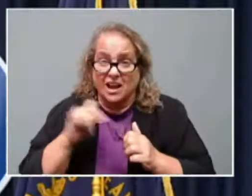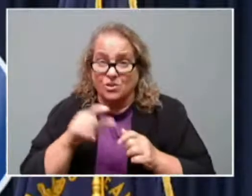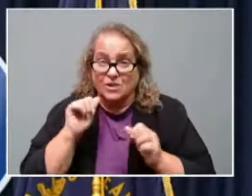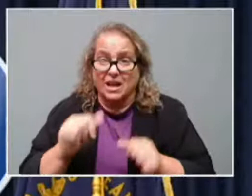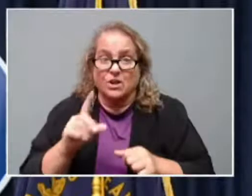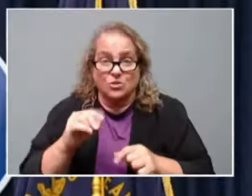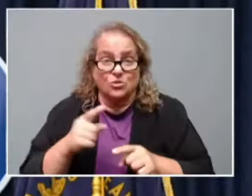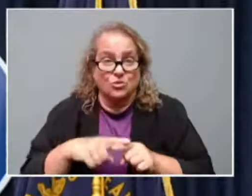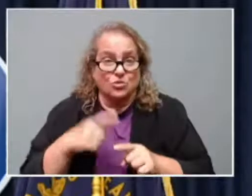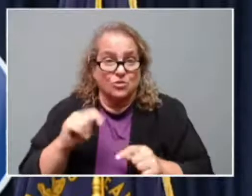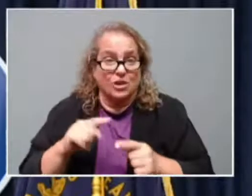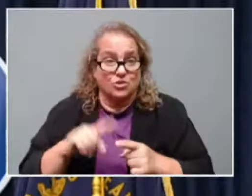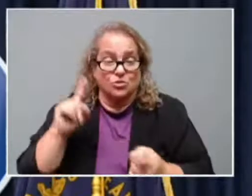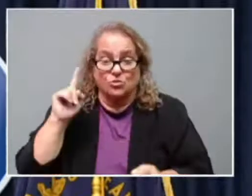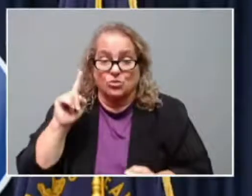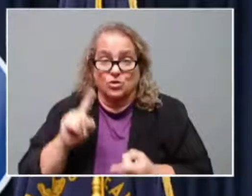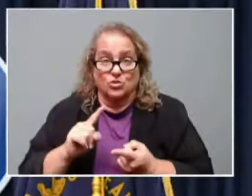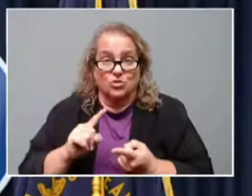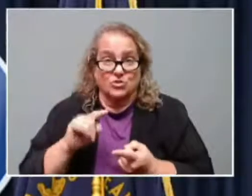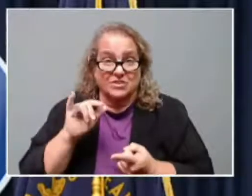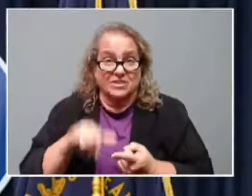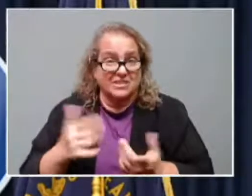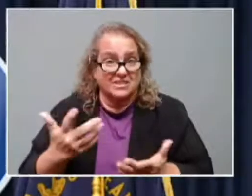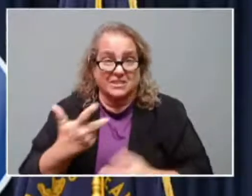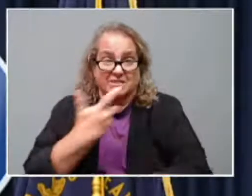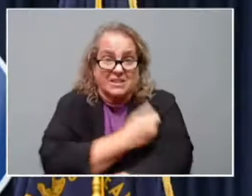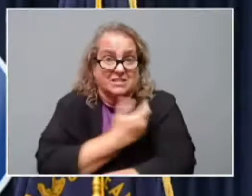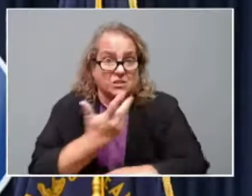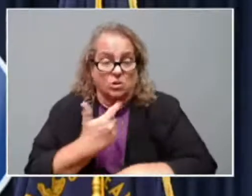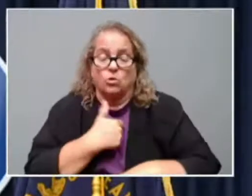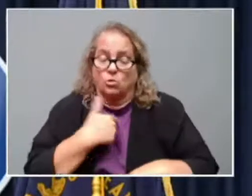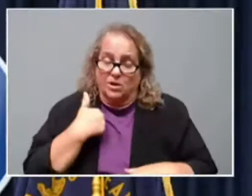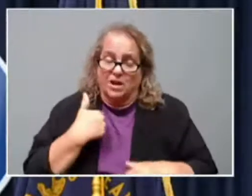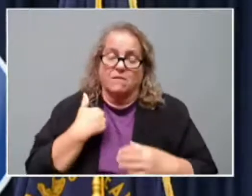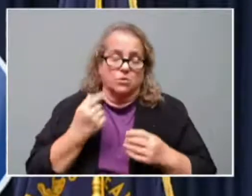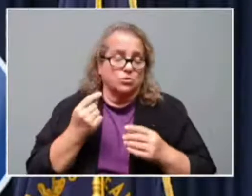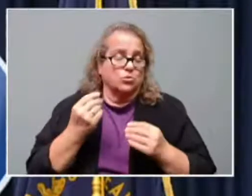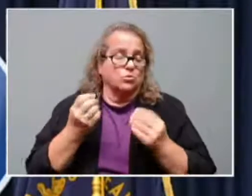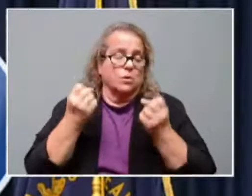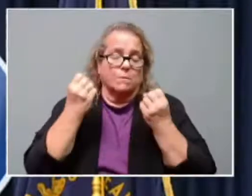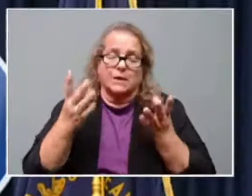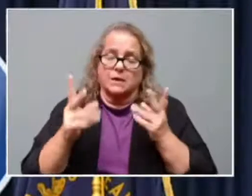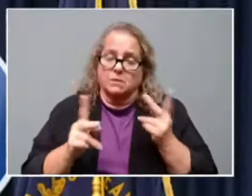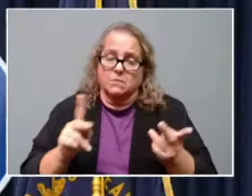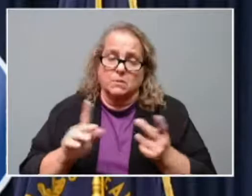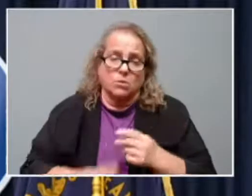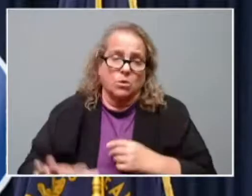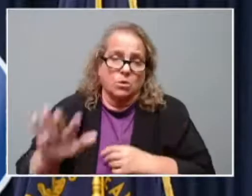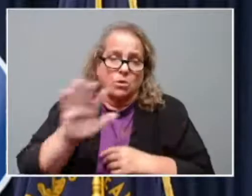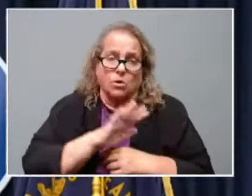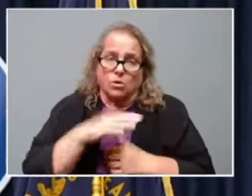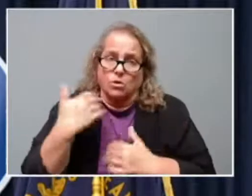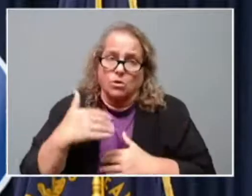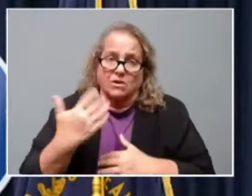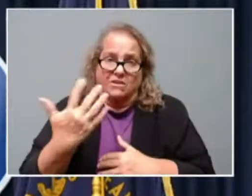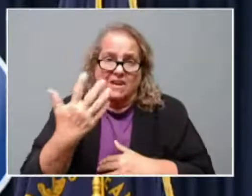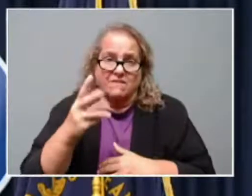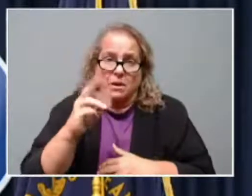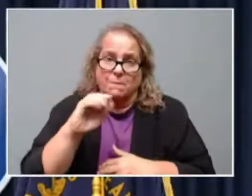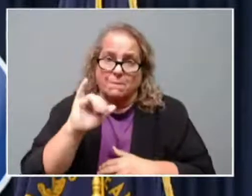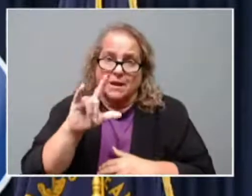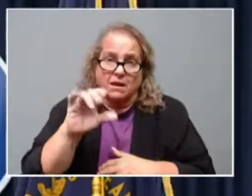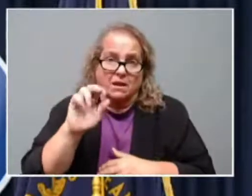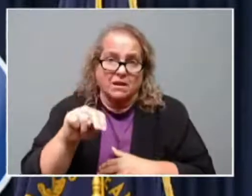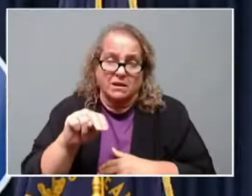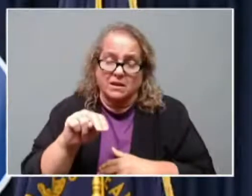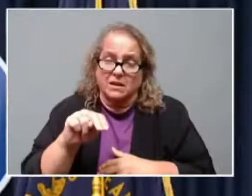Well, we've lost vaccinations. Yeah, we've lost far too many people across this globe. As you said, 5 million. We're going to